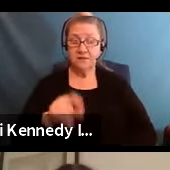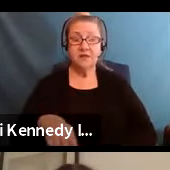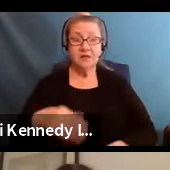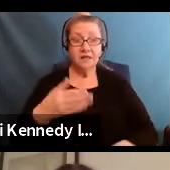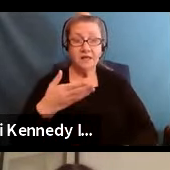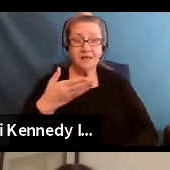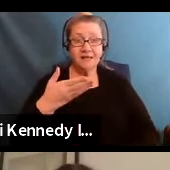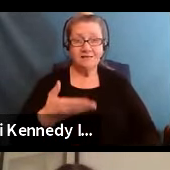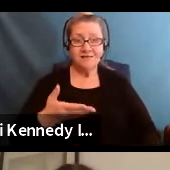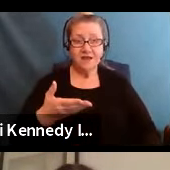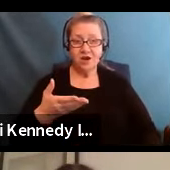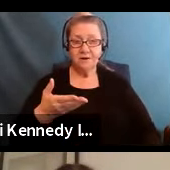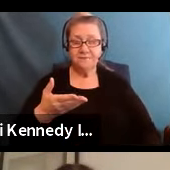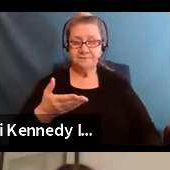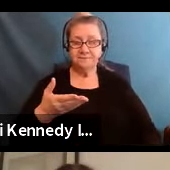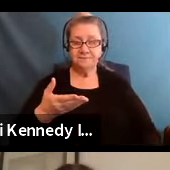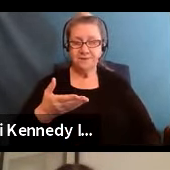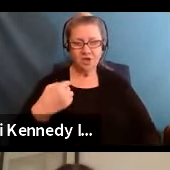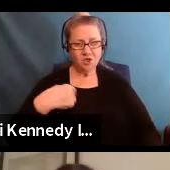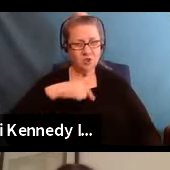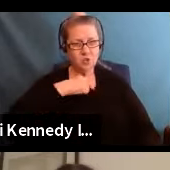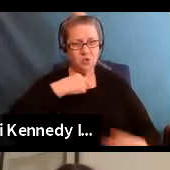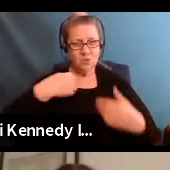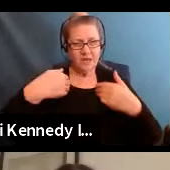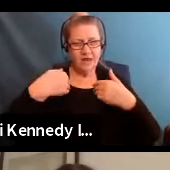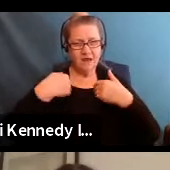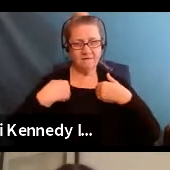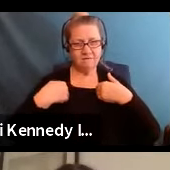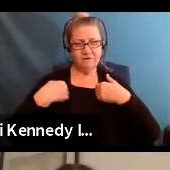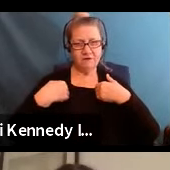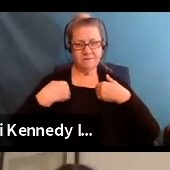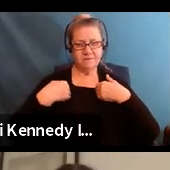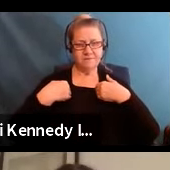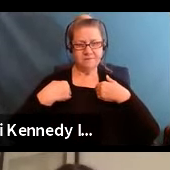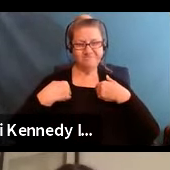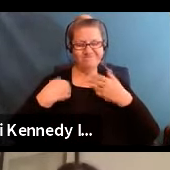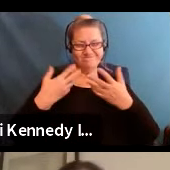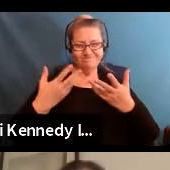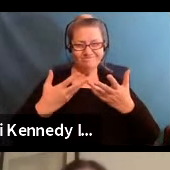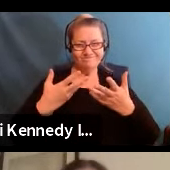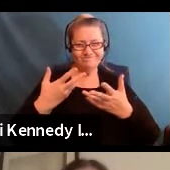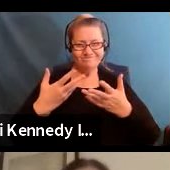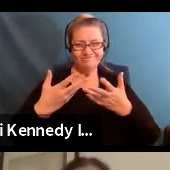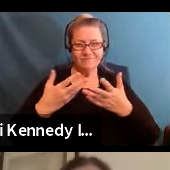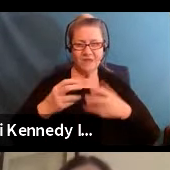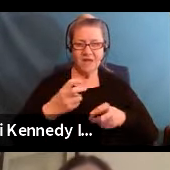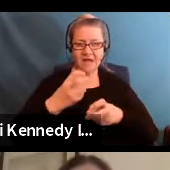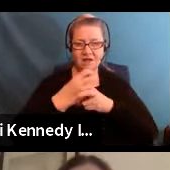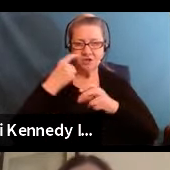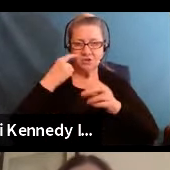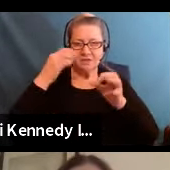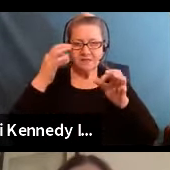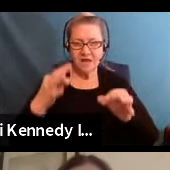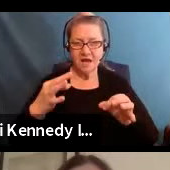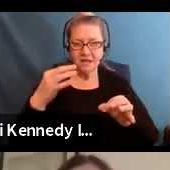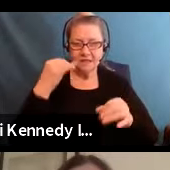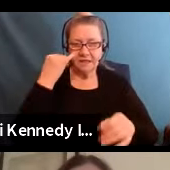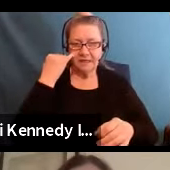there, do we have what is our sense? It's hard to make this decision without any sense of either